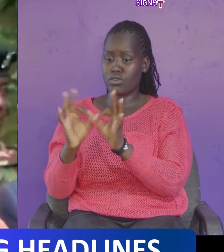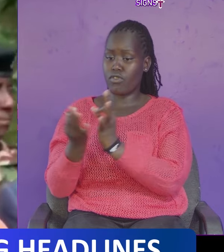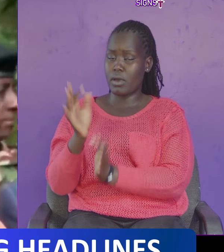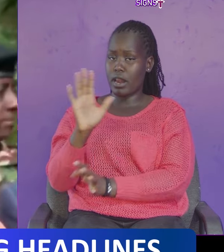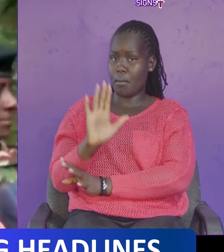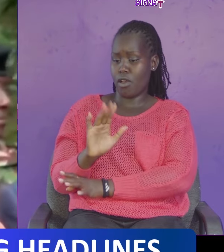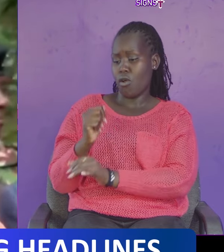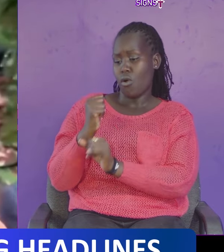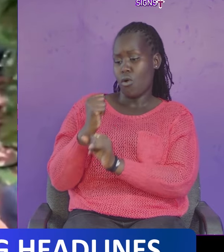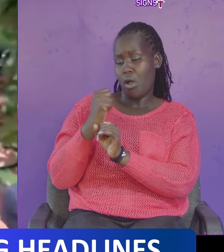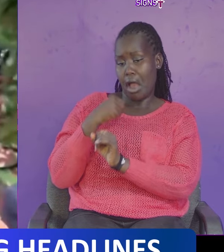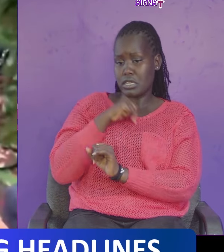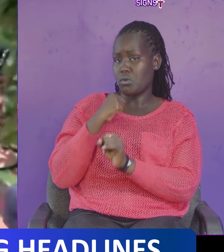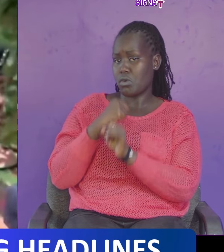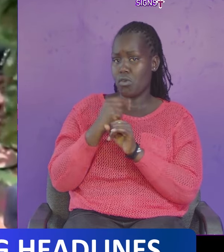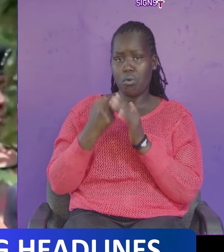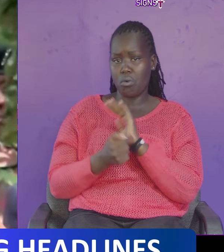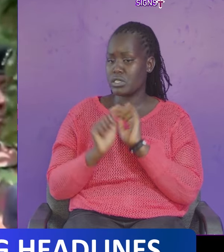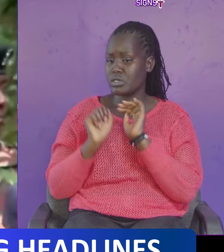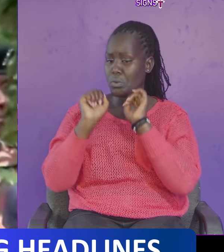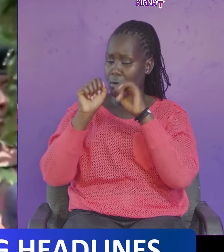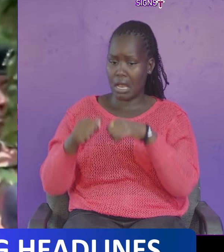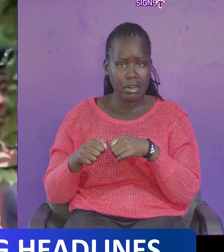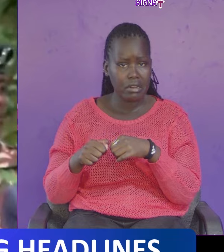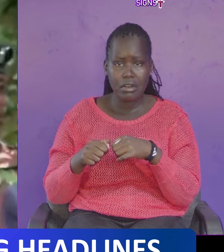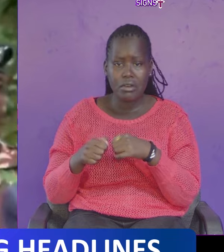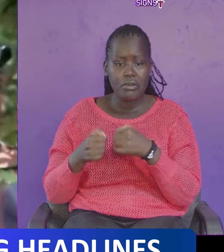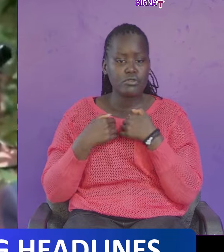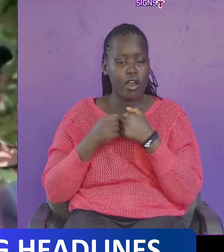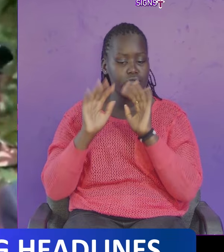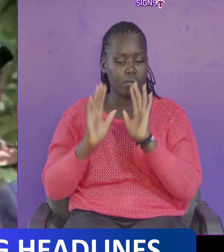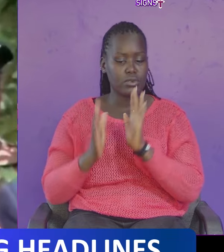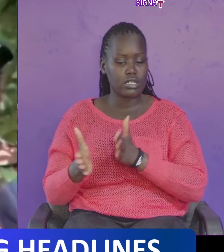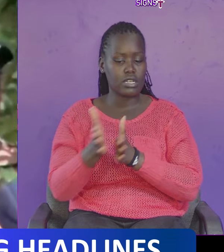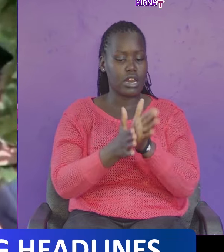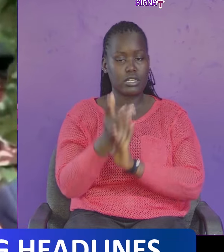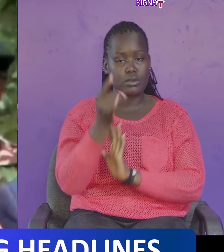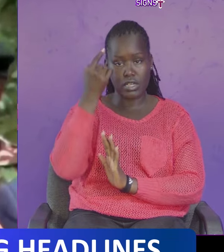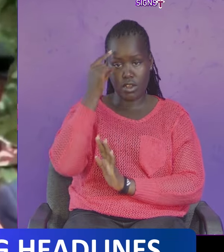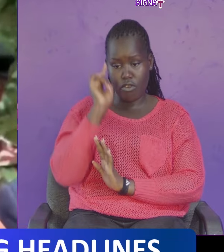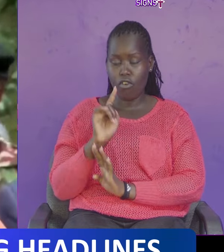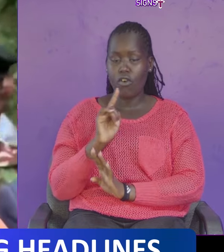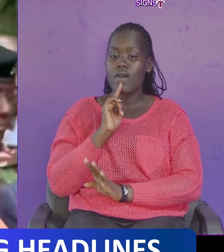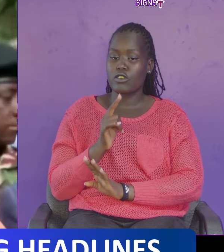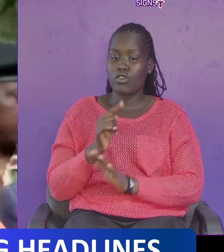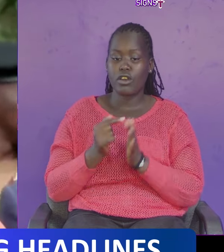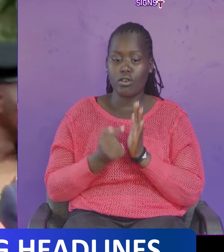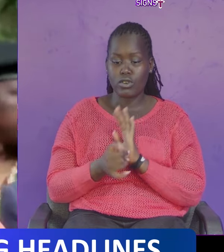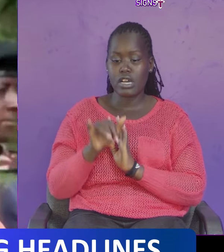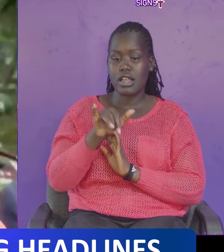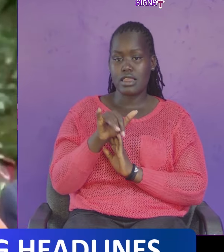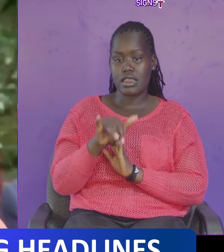be able to make the necessary arrangements for making sure that that particular